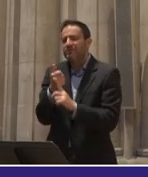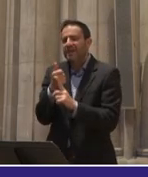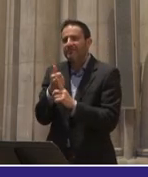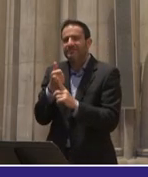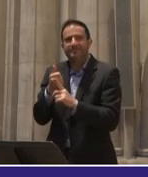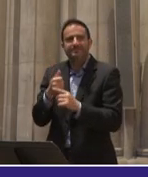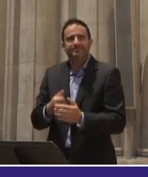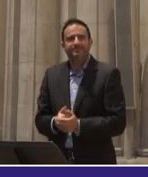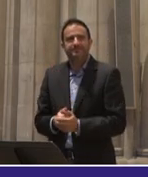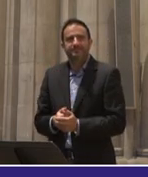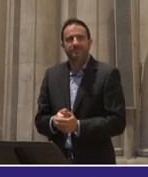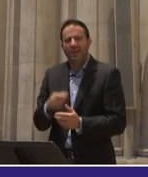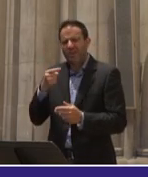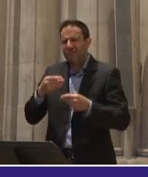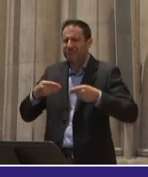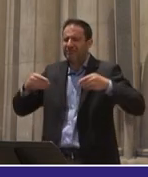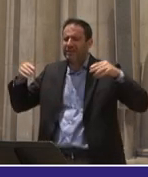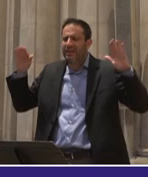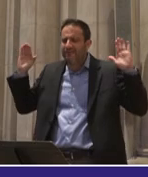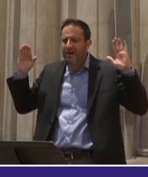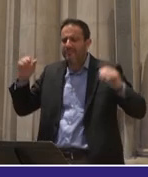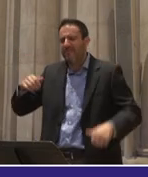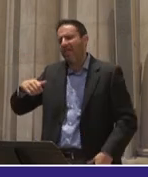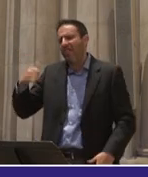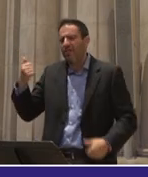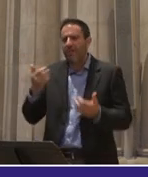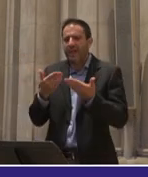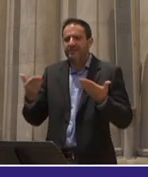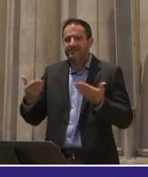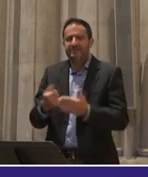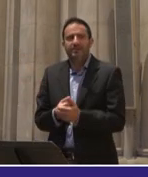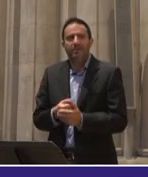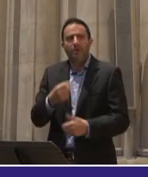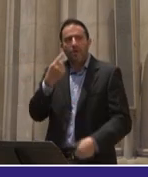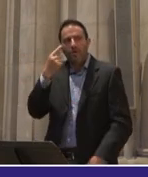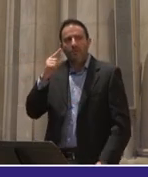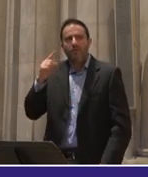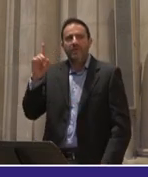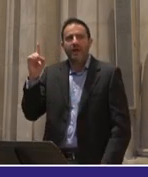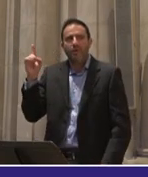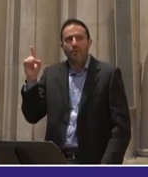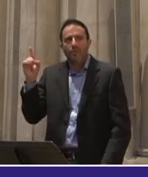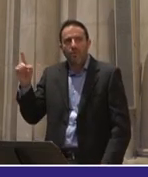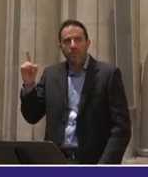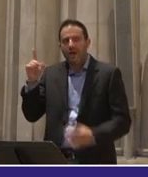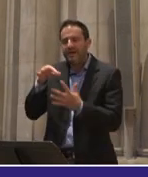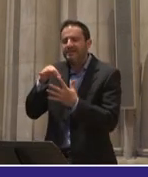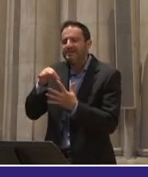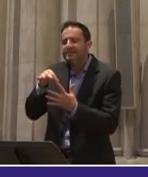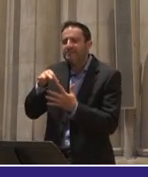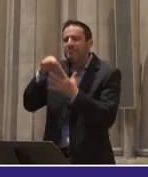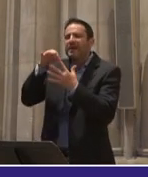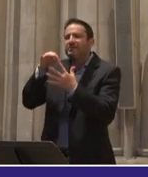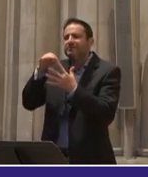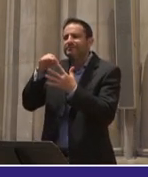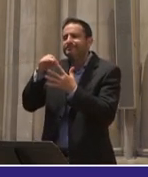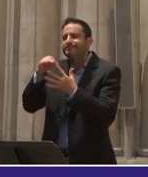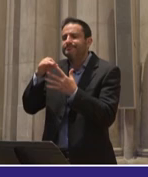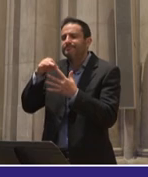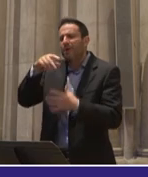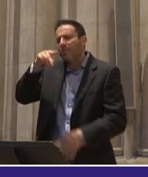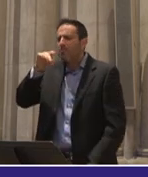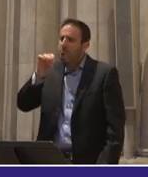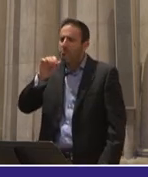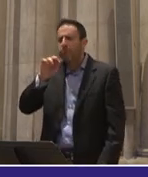that you'd give up a lot of other things for that one pearl of great price,